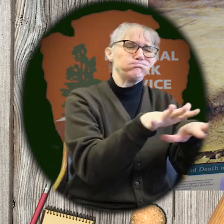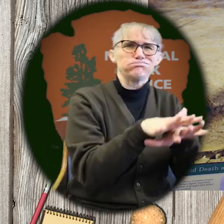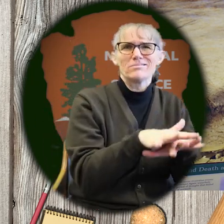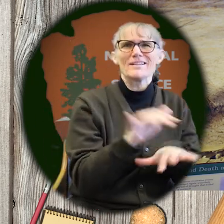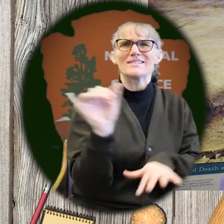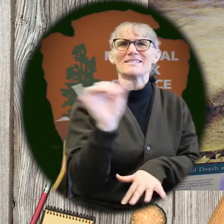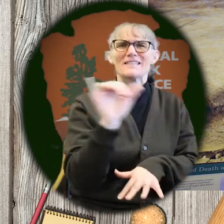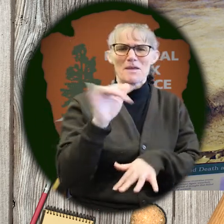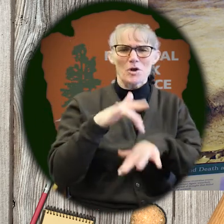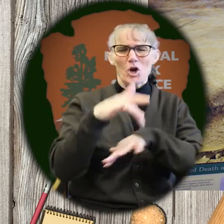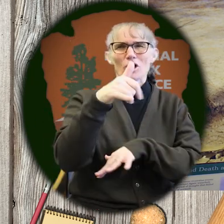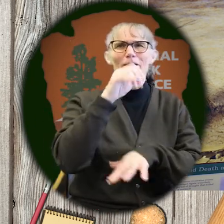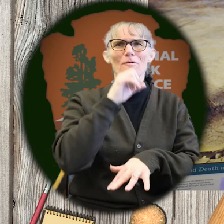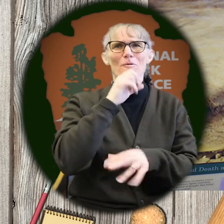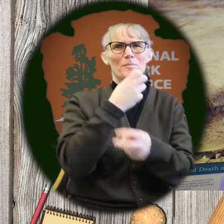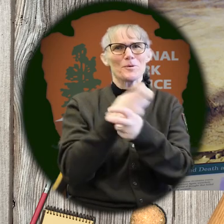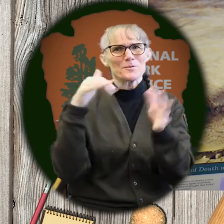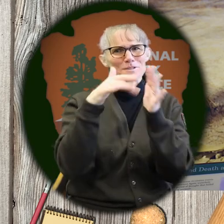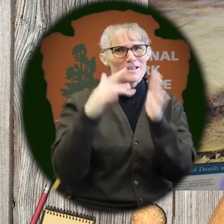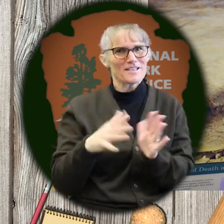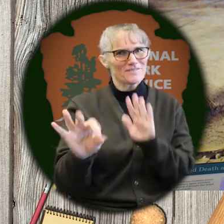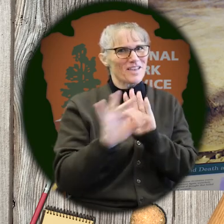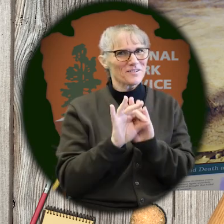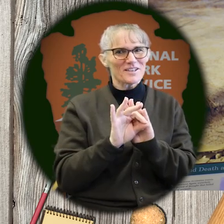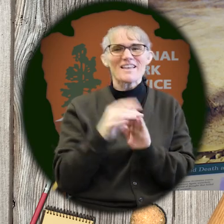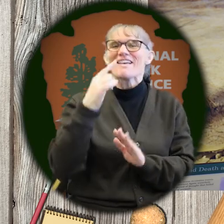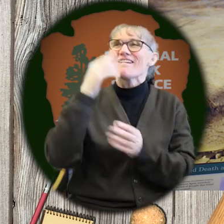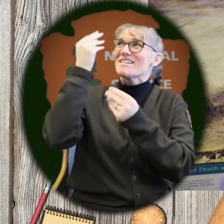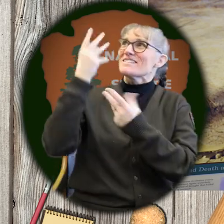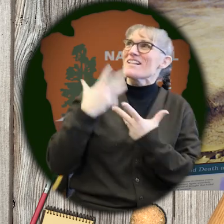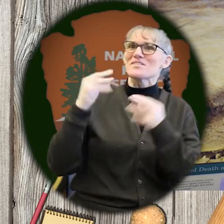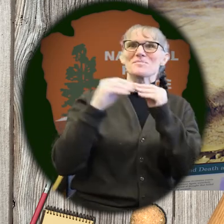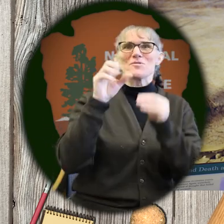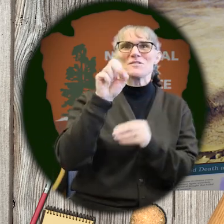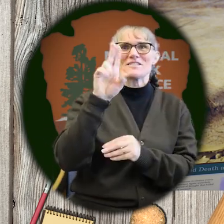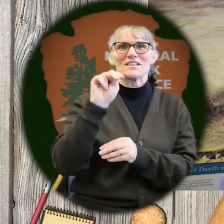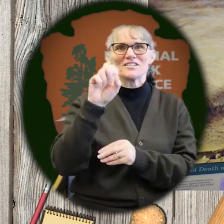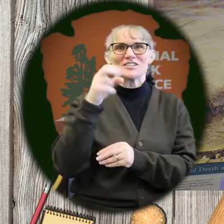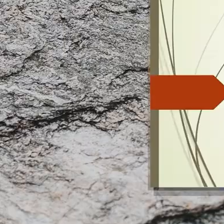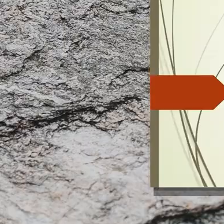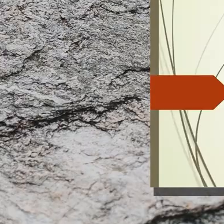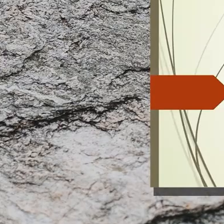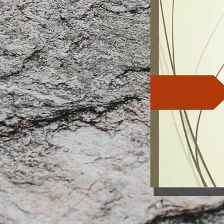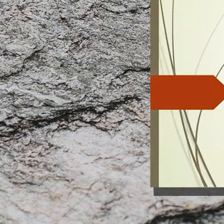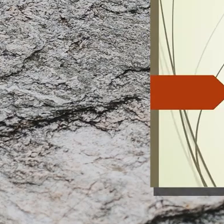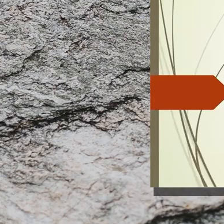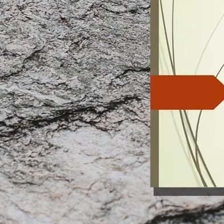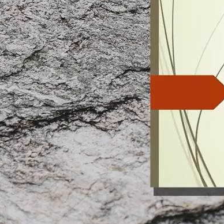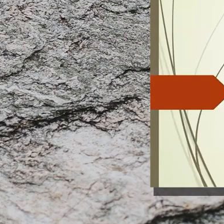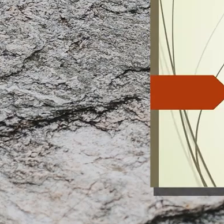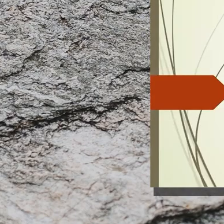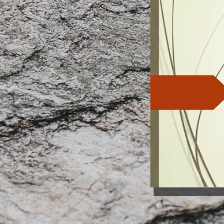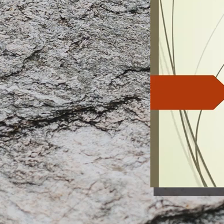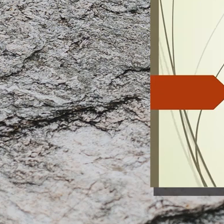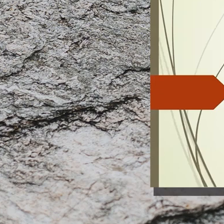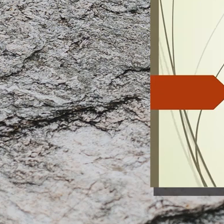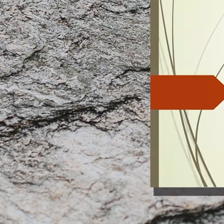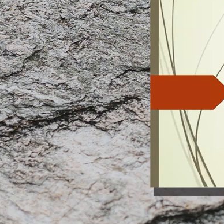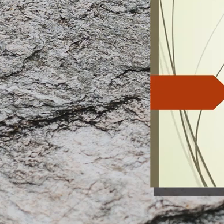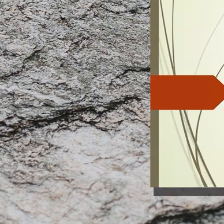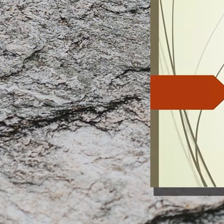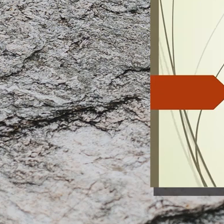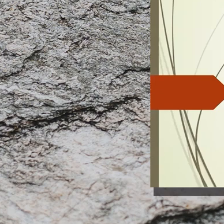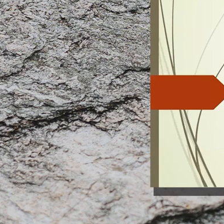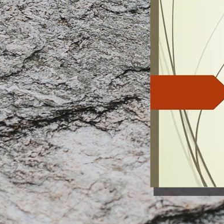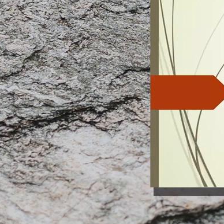like the early paleontologists found them. So tell us more, Sunshyne. Title on a plain background reads, How North American